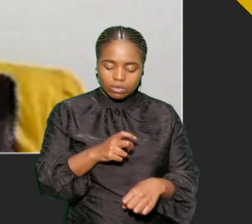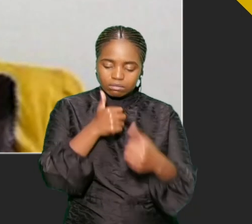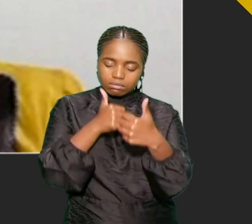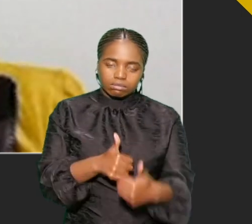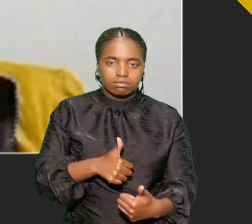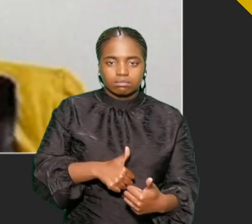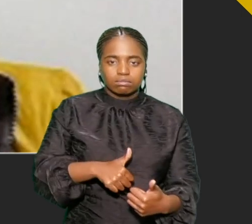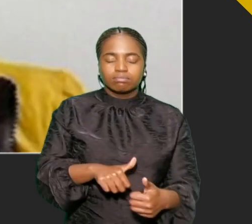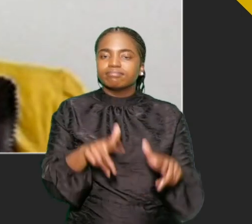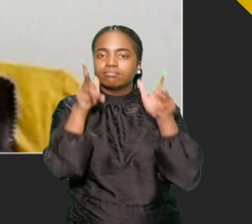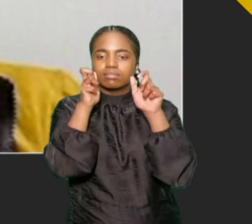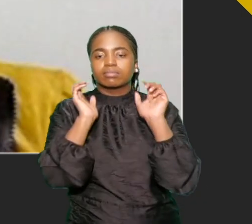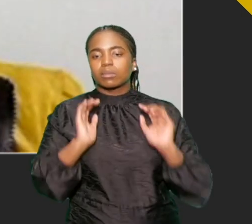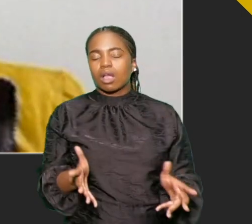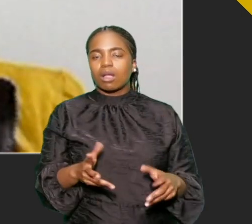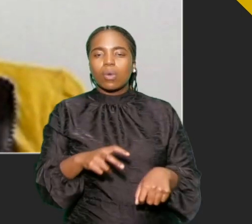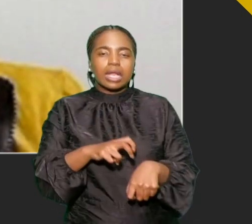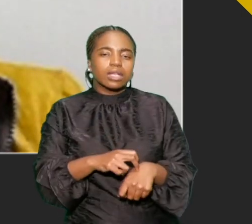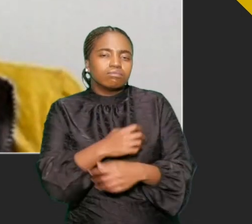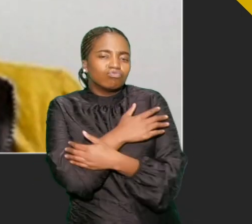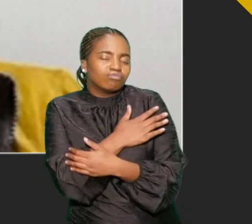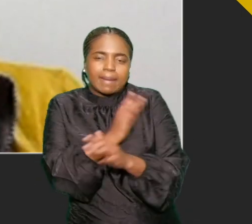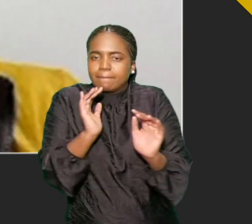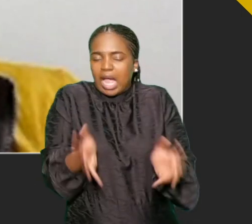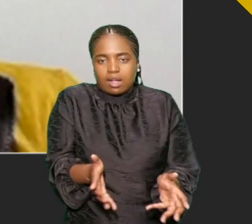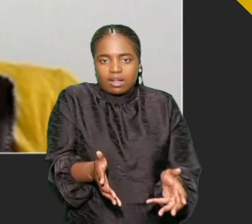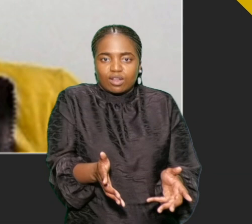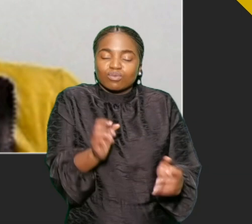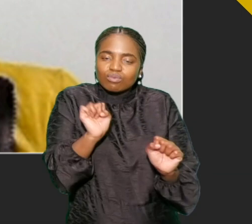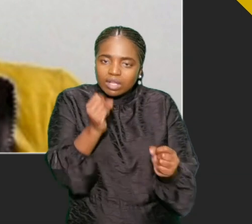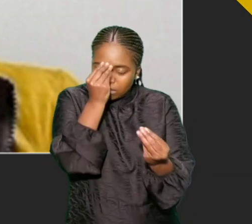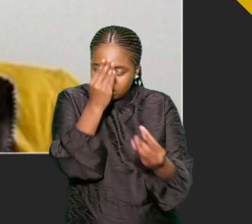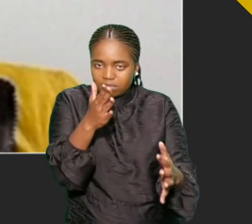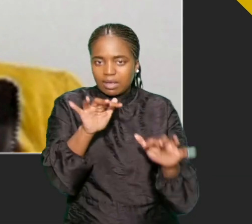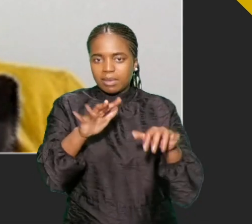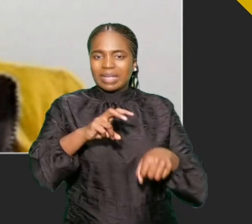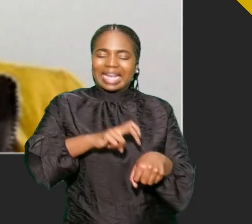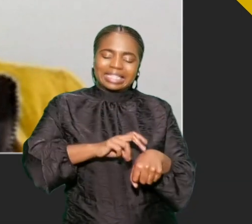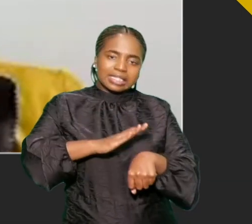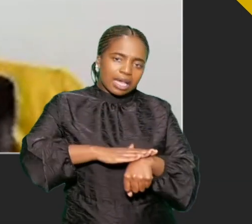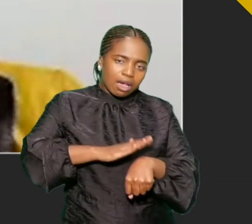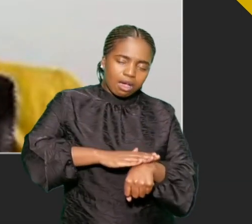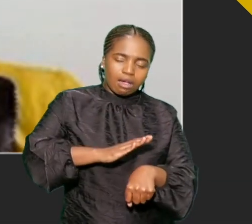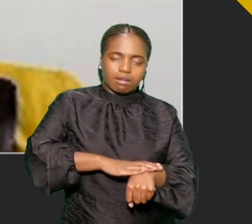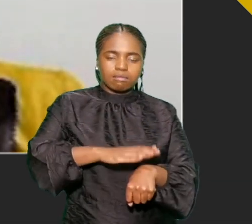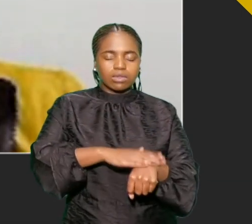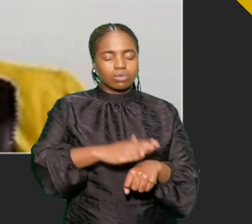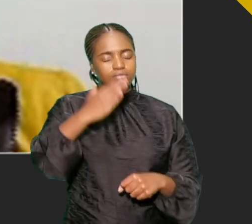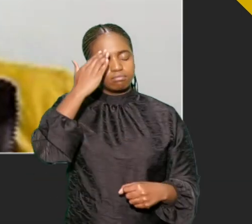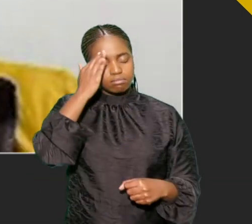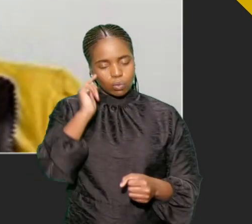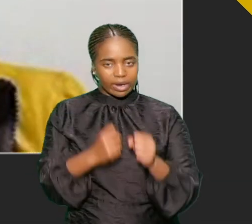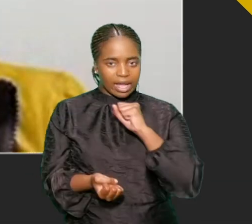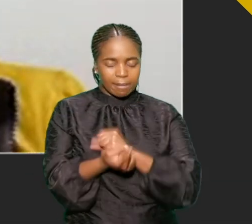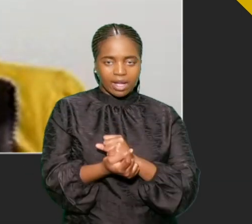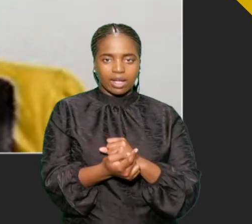me. Or right now, I need comfort. So you can tell people what you need. I need time to reflect. I need time to